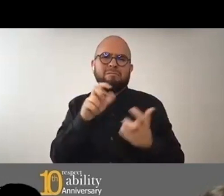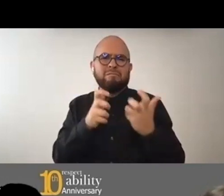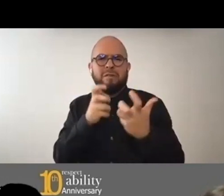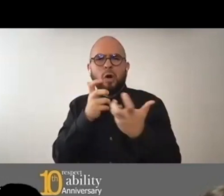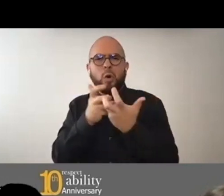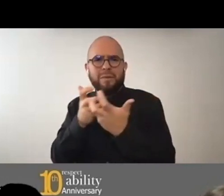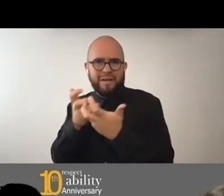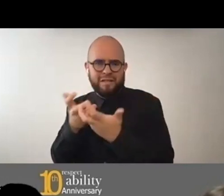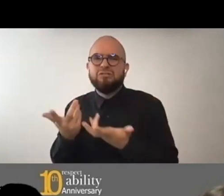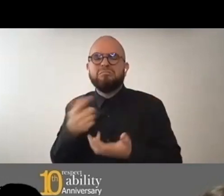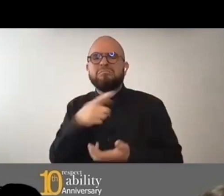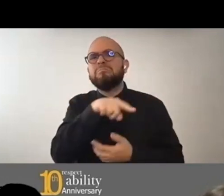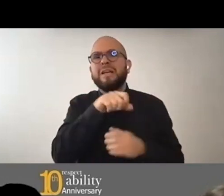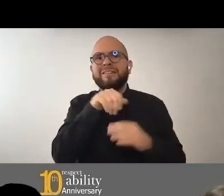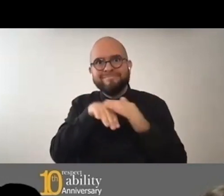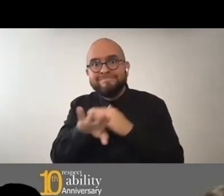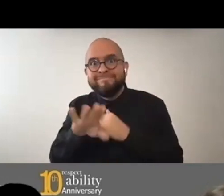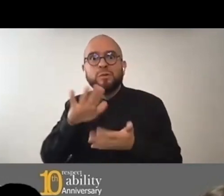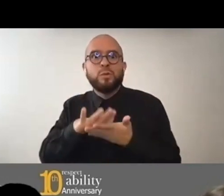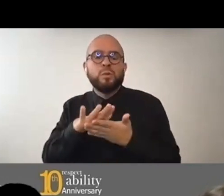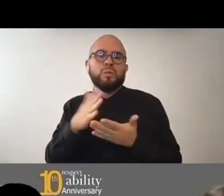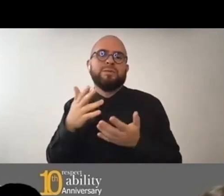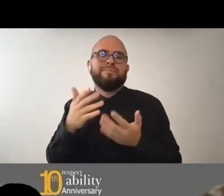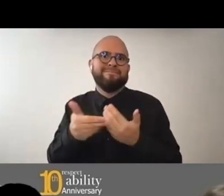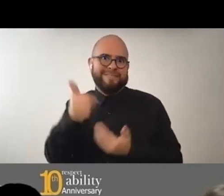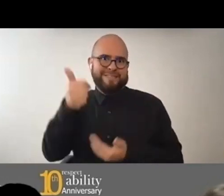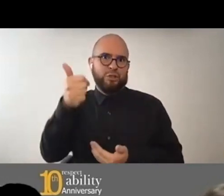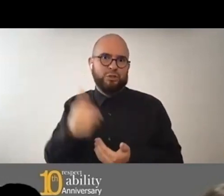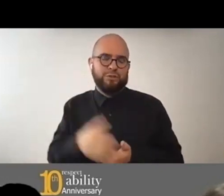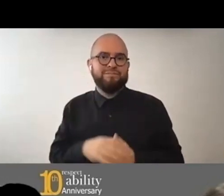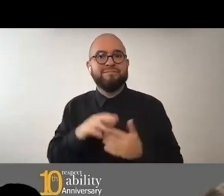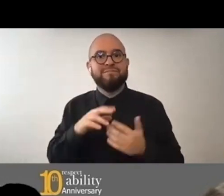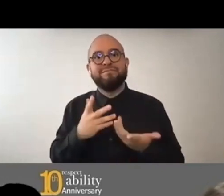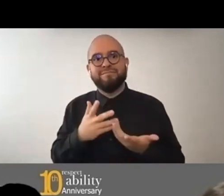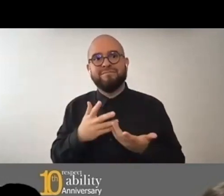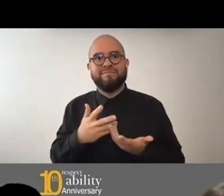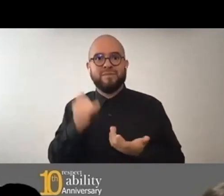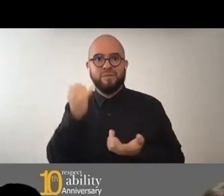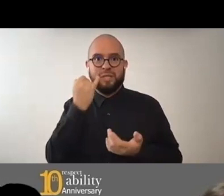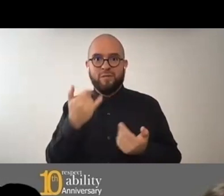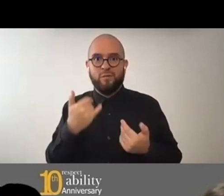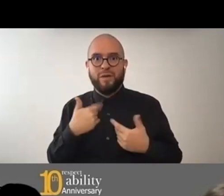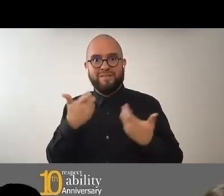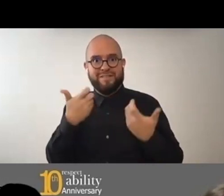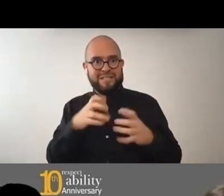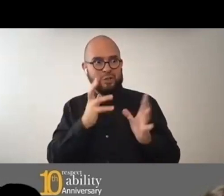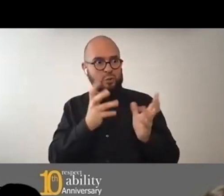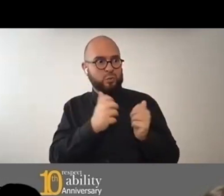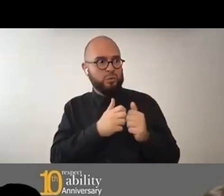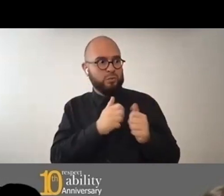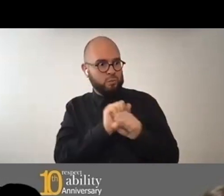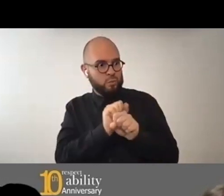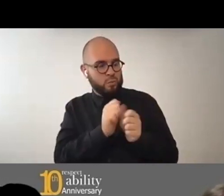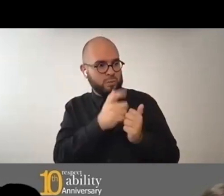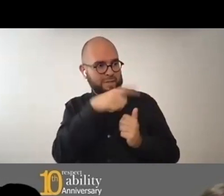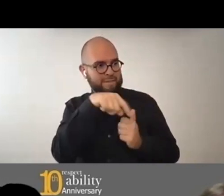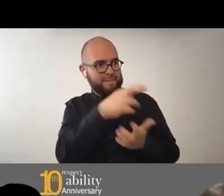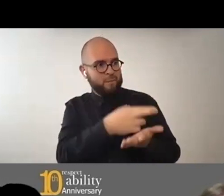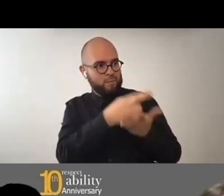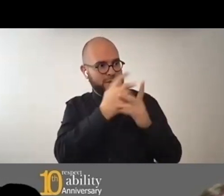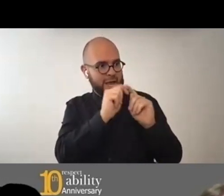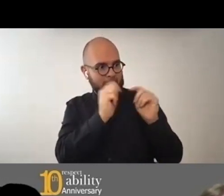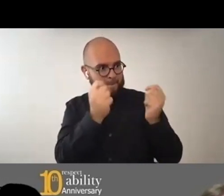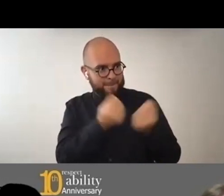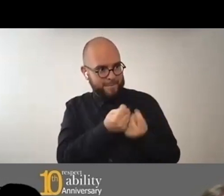help with. If you have the chance to sort of work with the evaluation teams that Voc Rehab has while